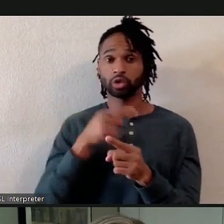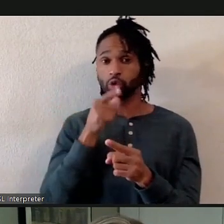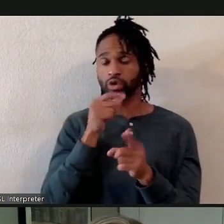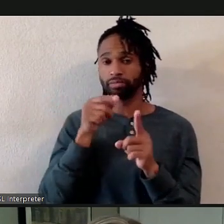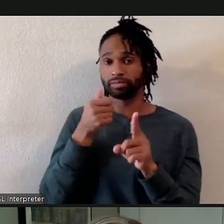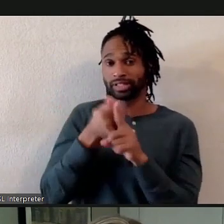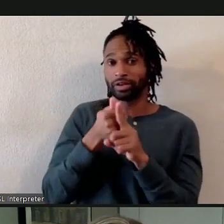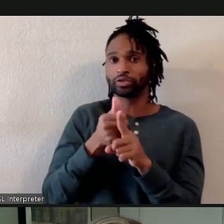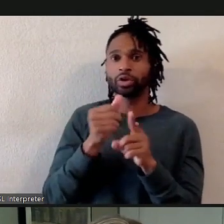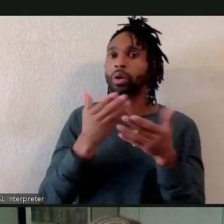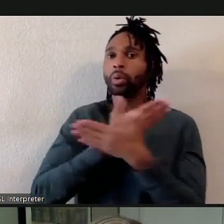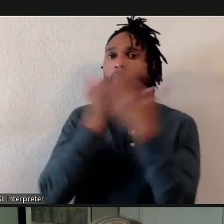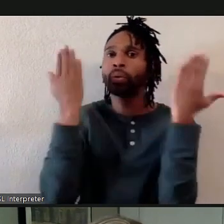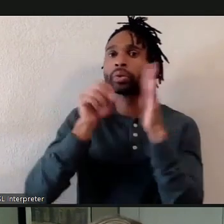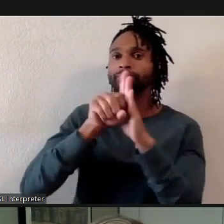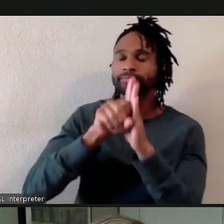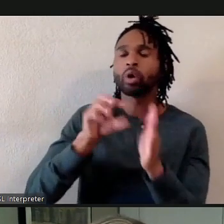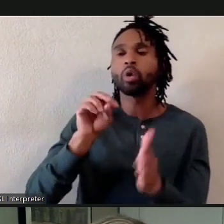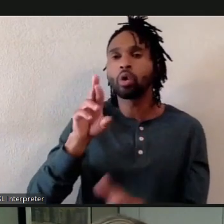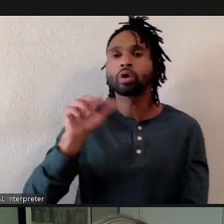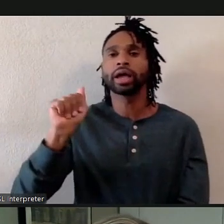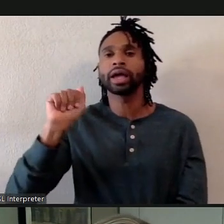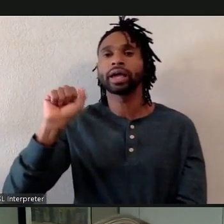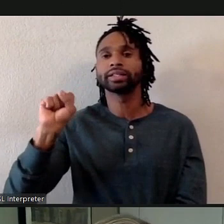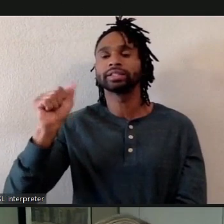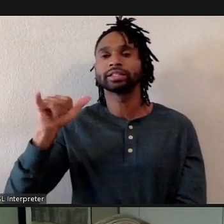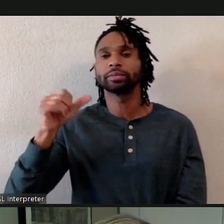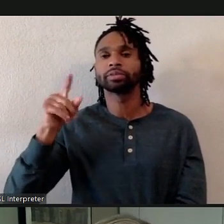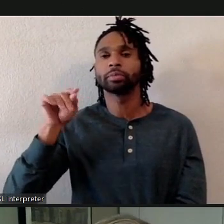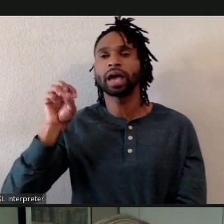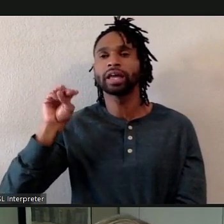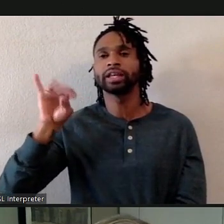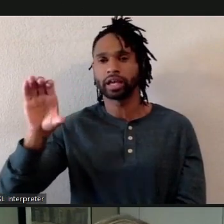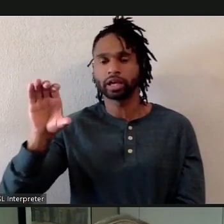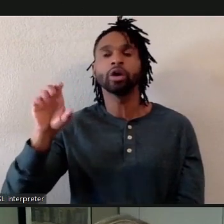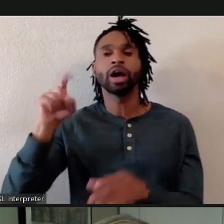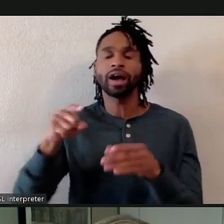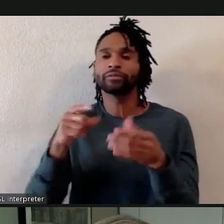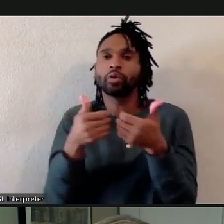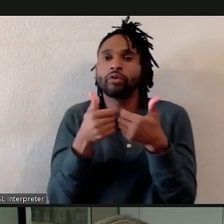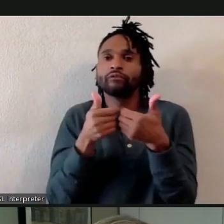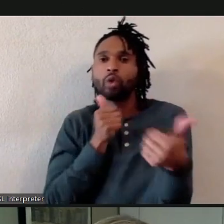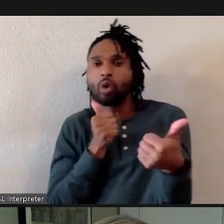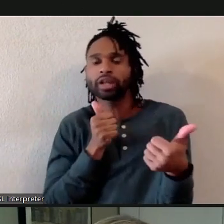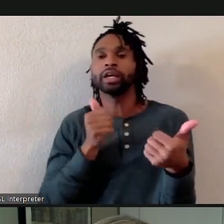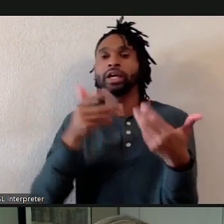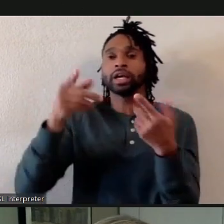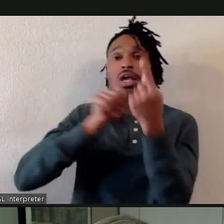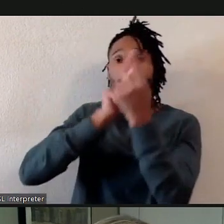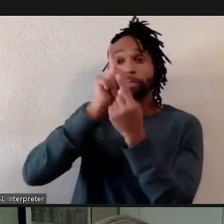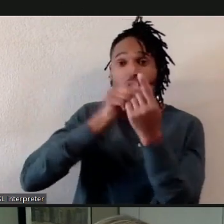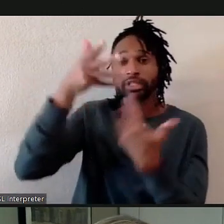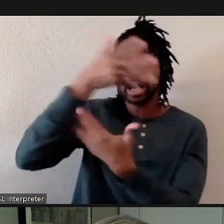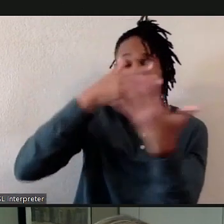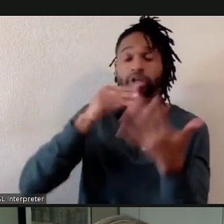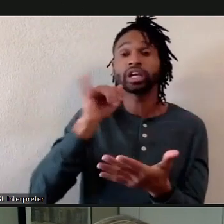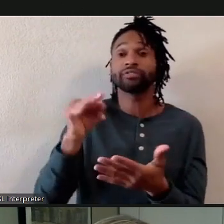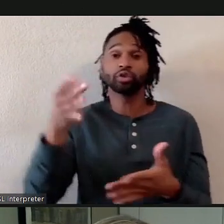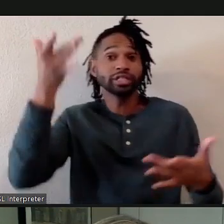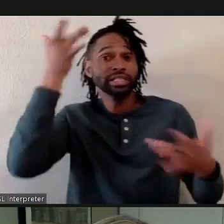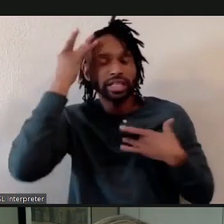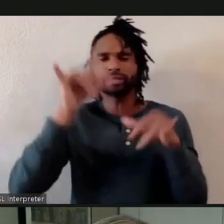or pre-symptomatic. We need to avoid in-person gatherings. We need to stay home when we're sick. We need to be